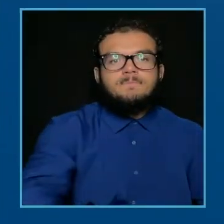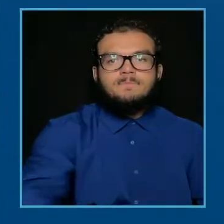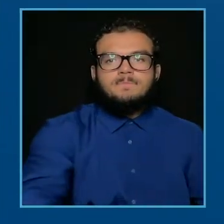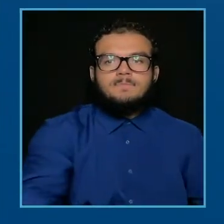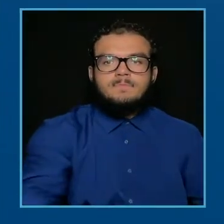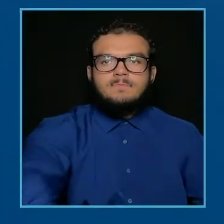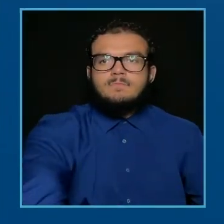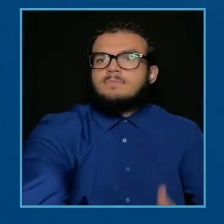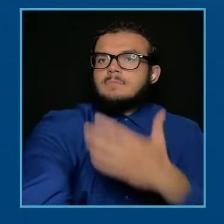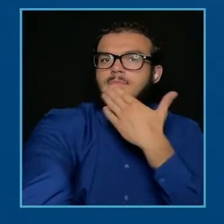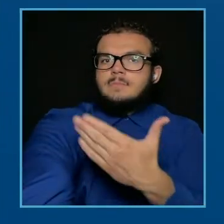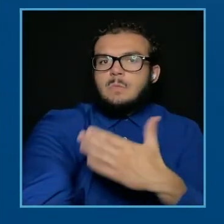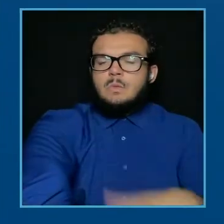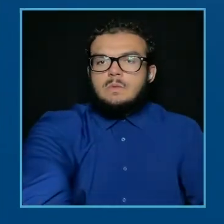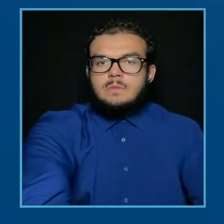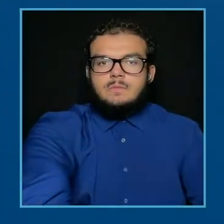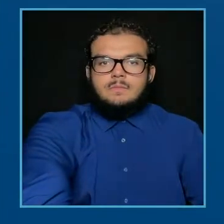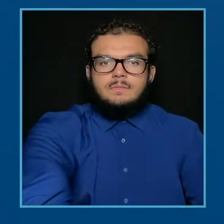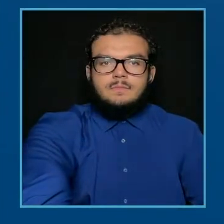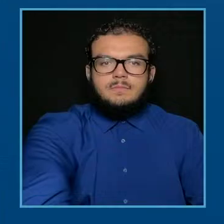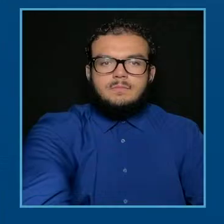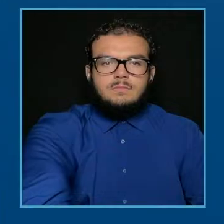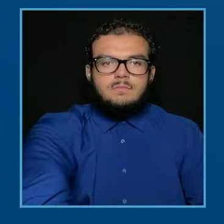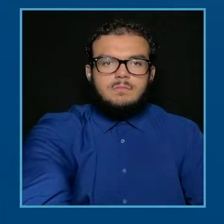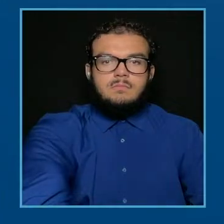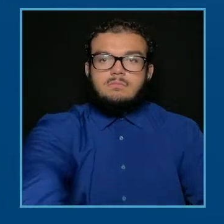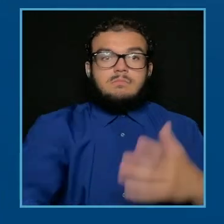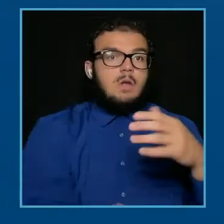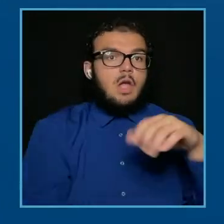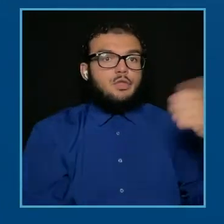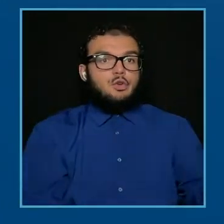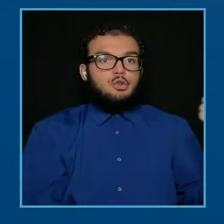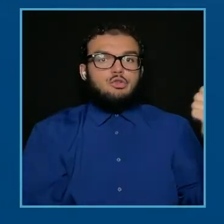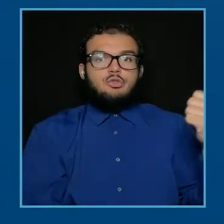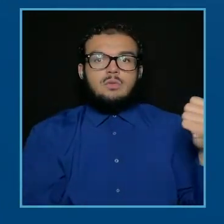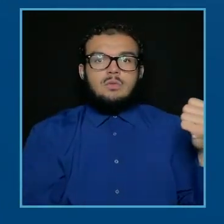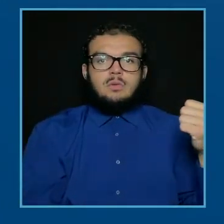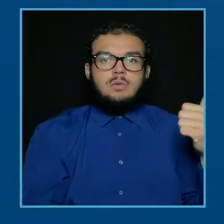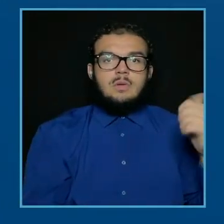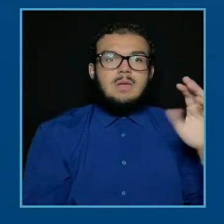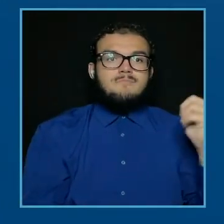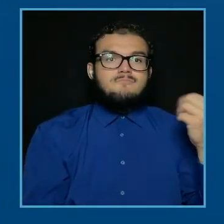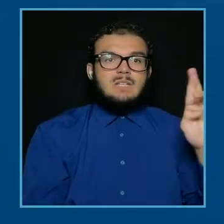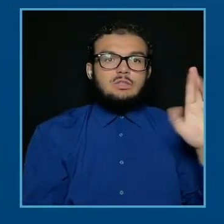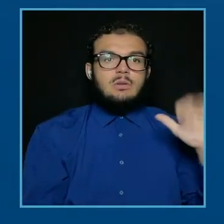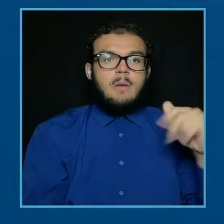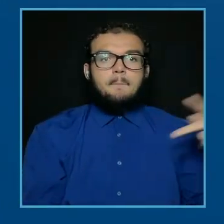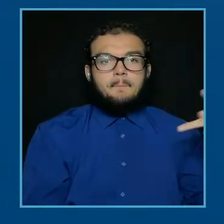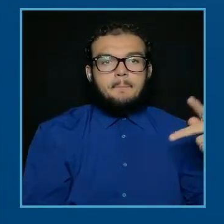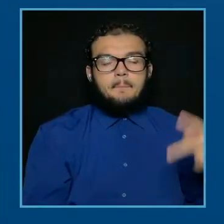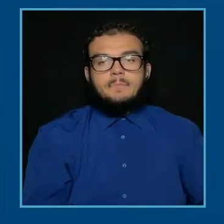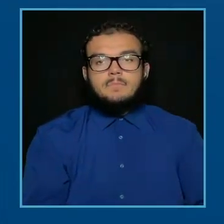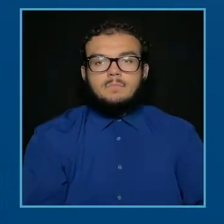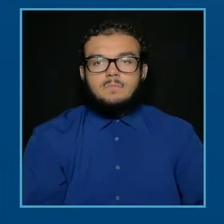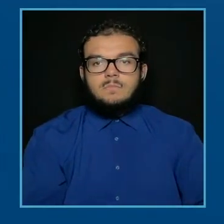Thank you, Mr. Walters. Anyone else? Mr. Cap? And there's